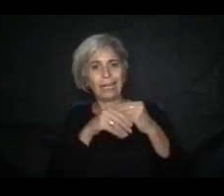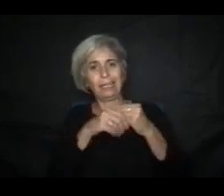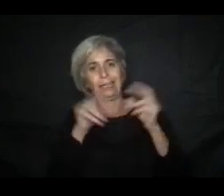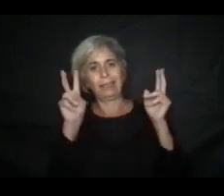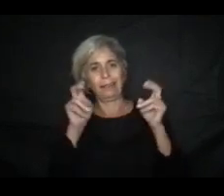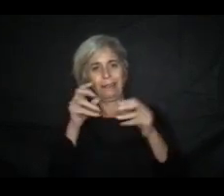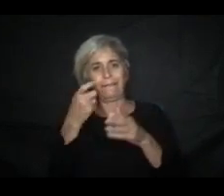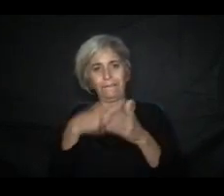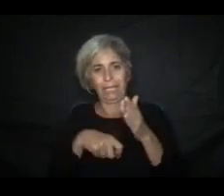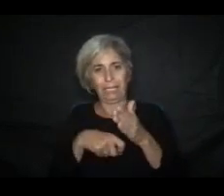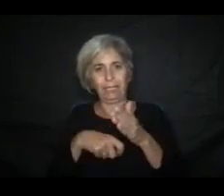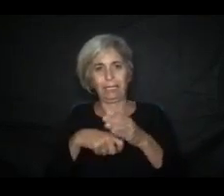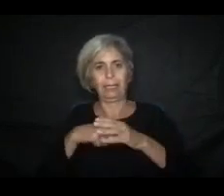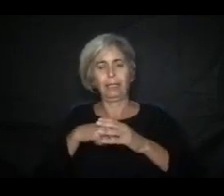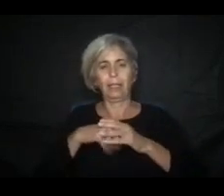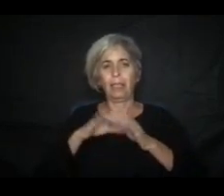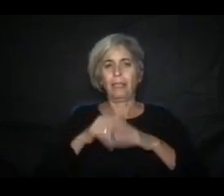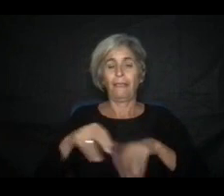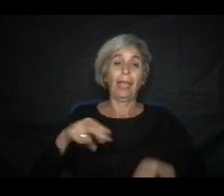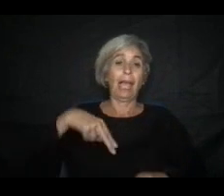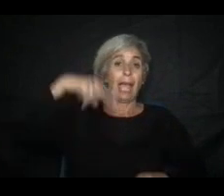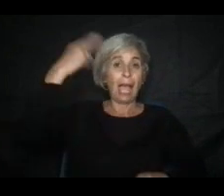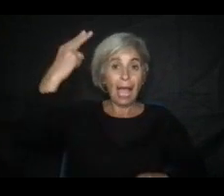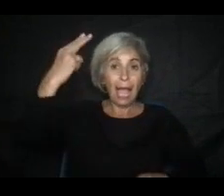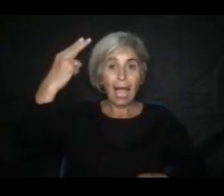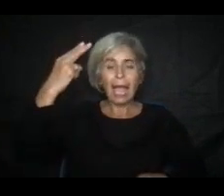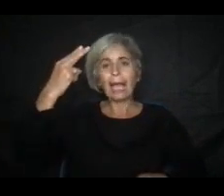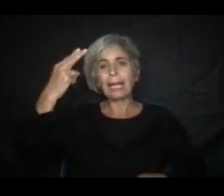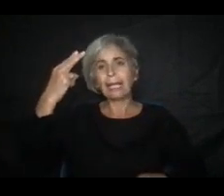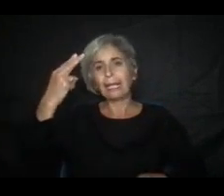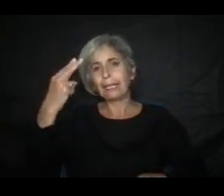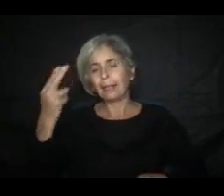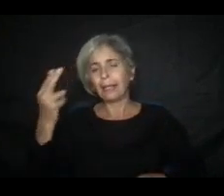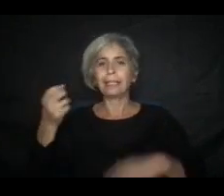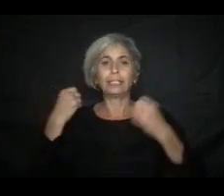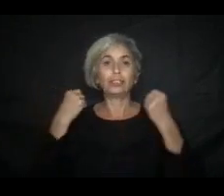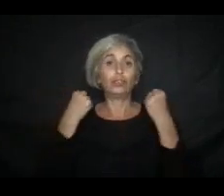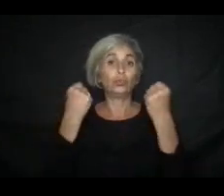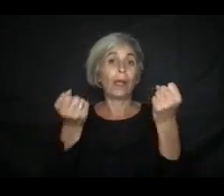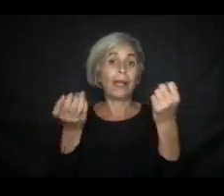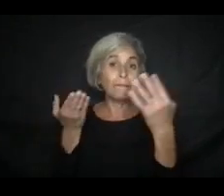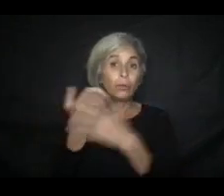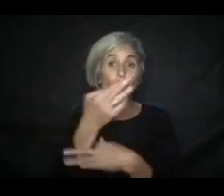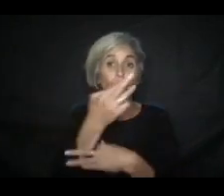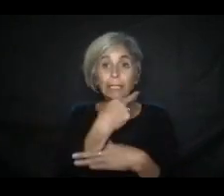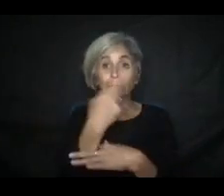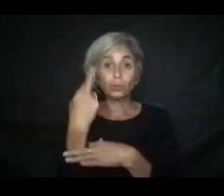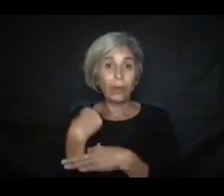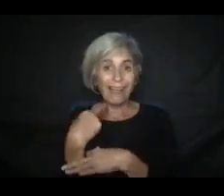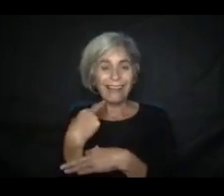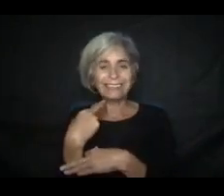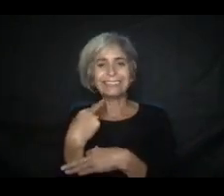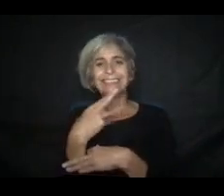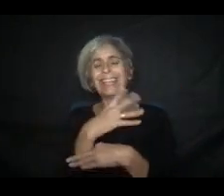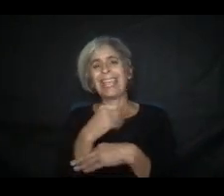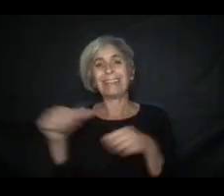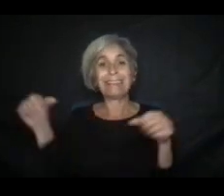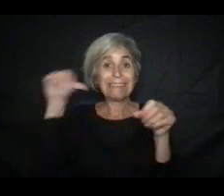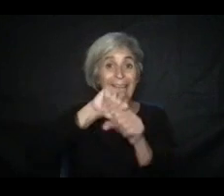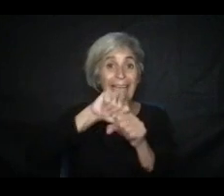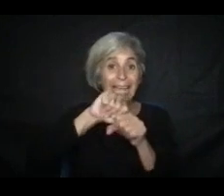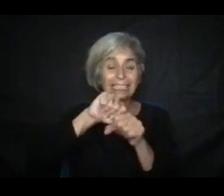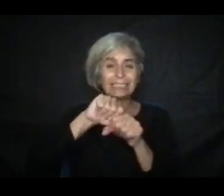these address some of the high trip generating land uses, such as drive-throughs for restaurants and gas pumps for